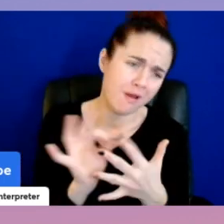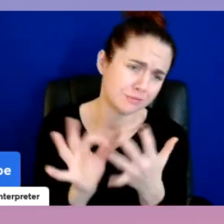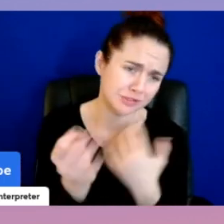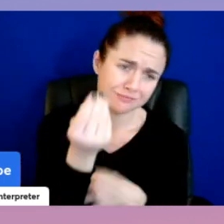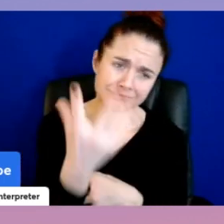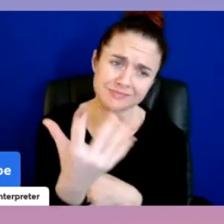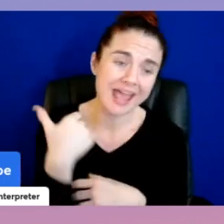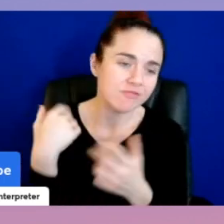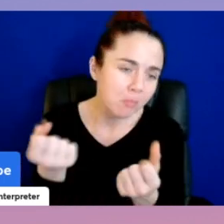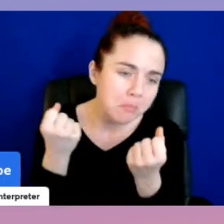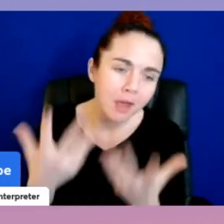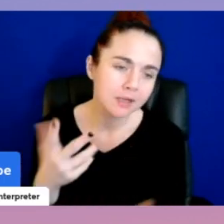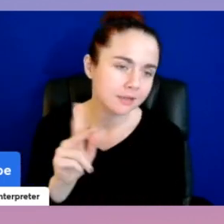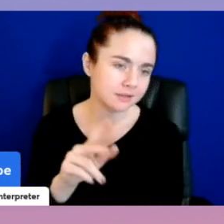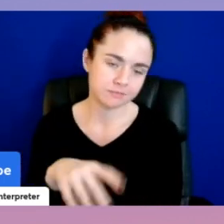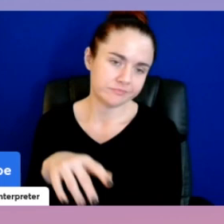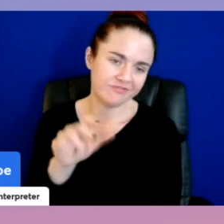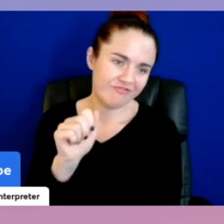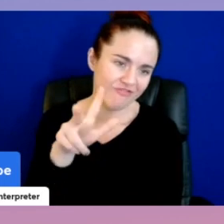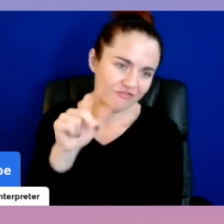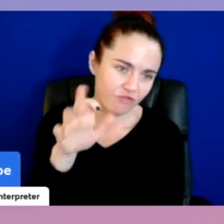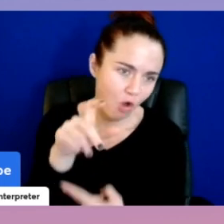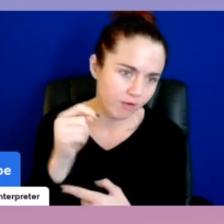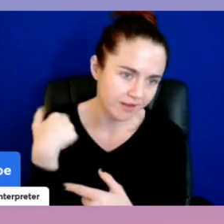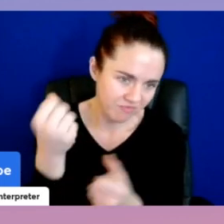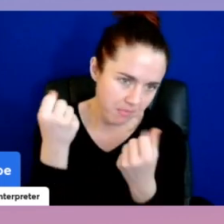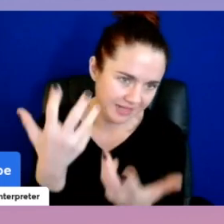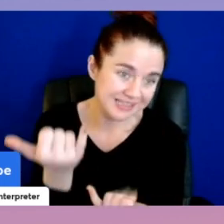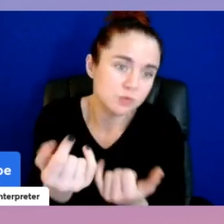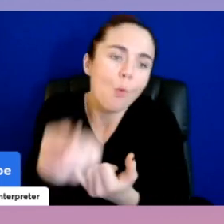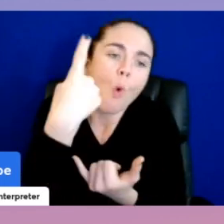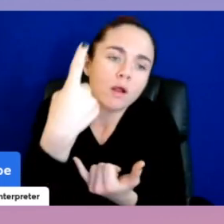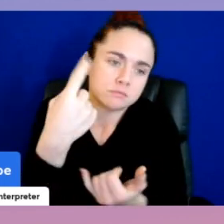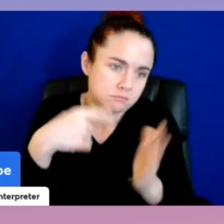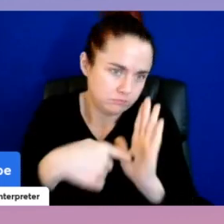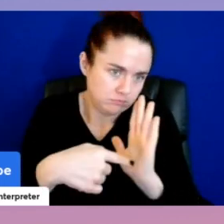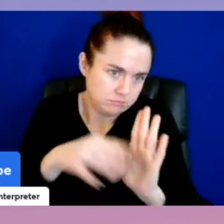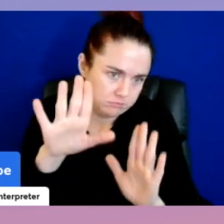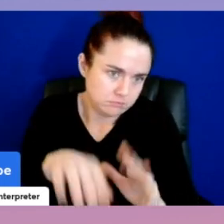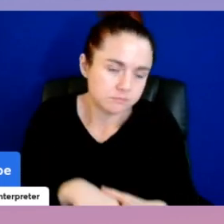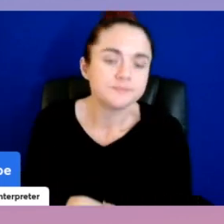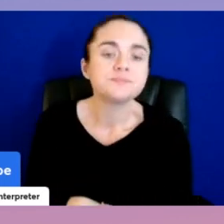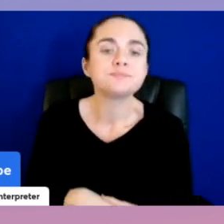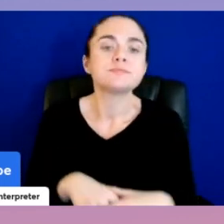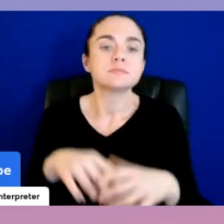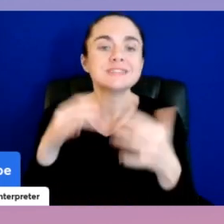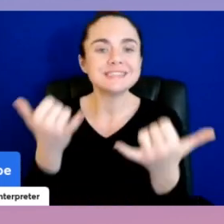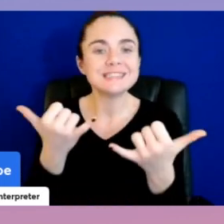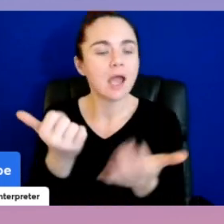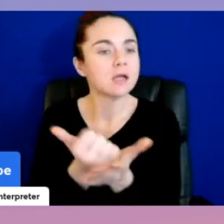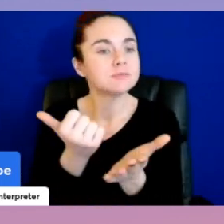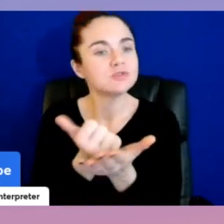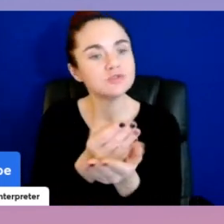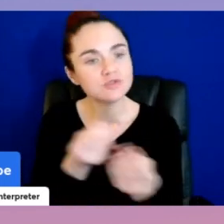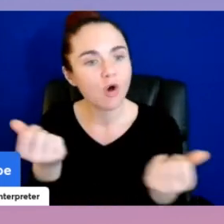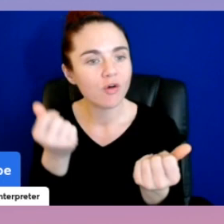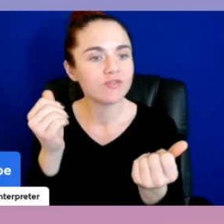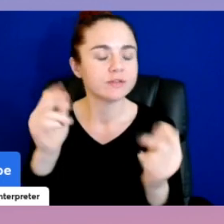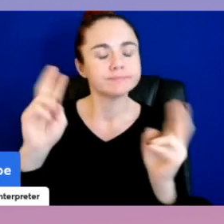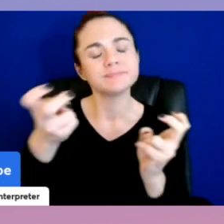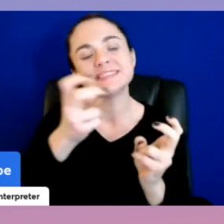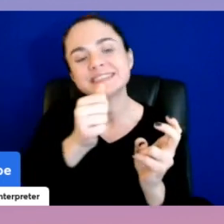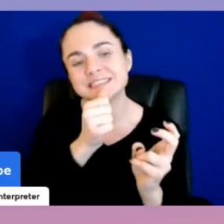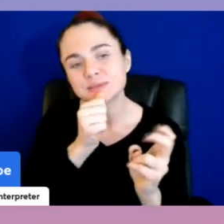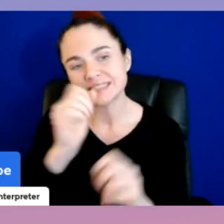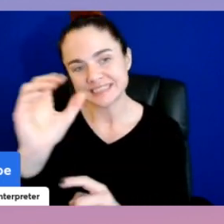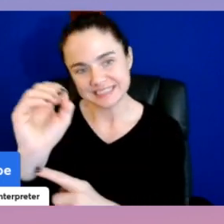that Vault allows. And in this case, it is a method to solve the secret zero problem.